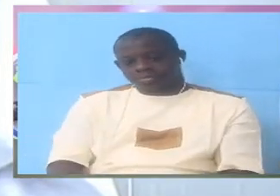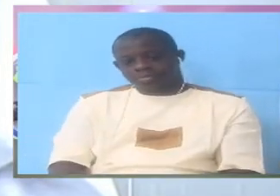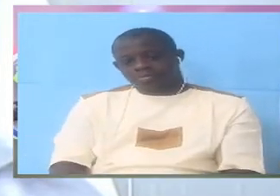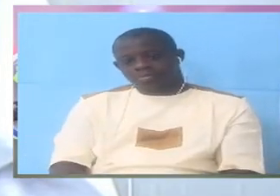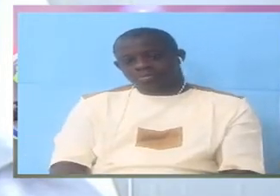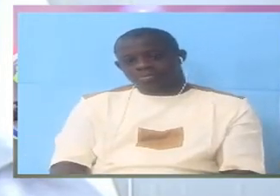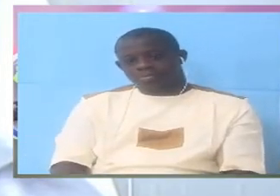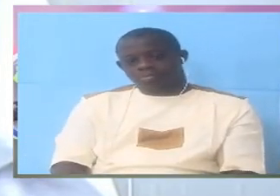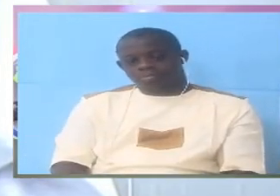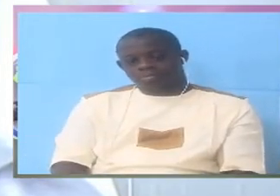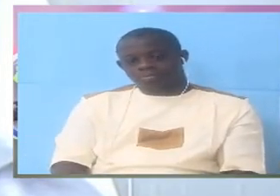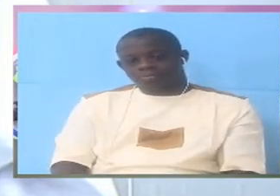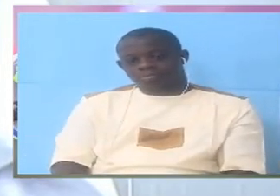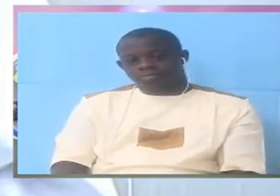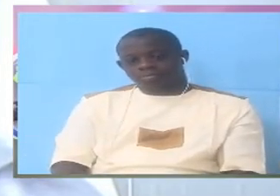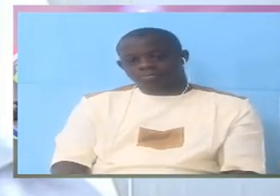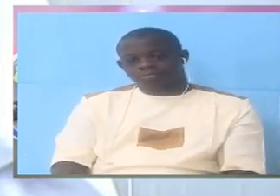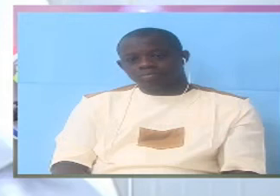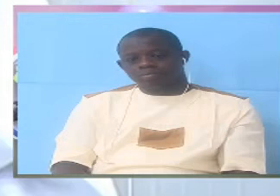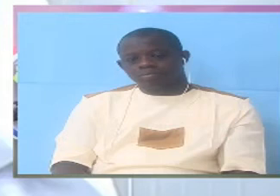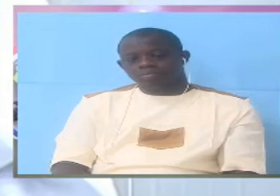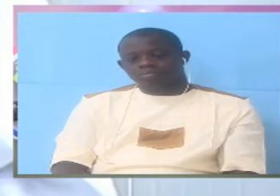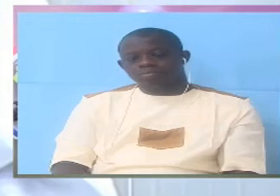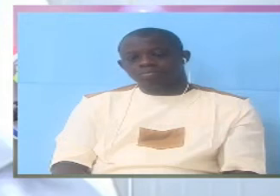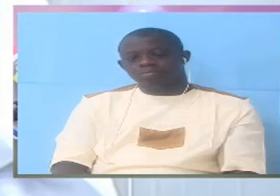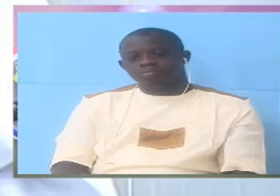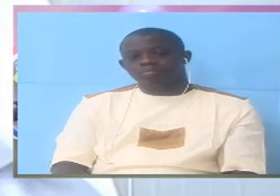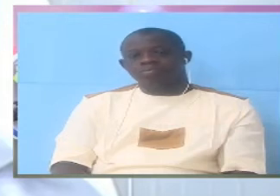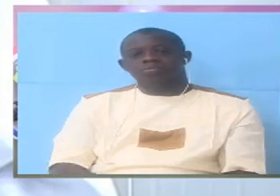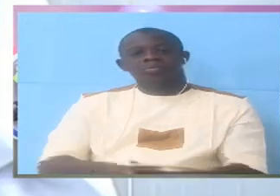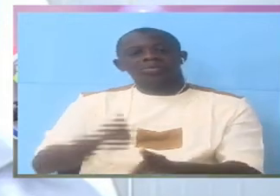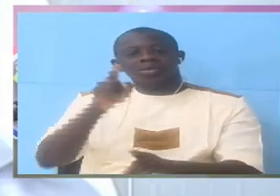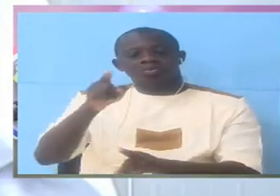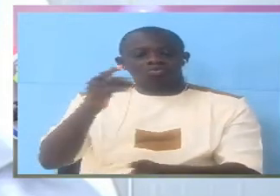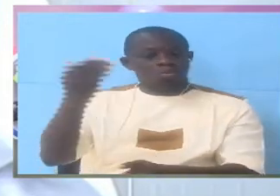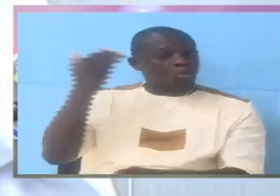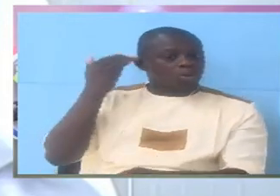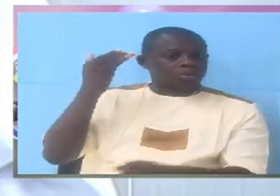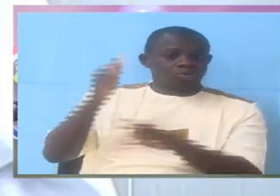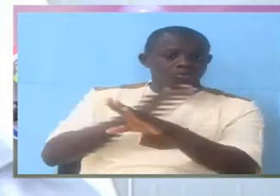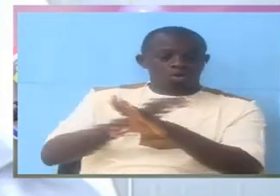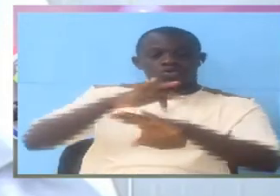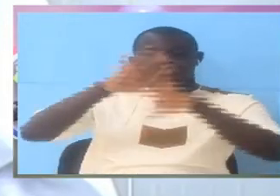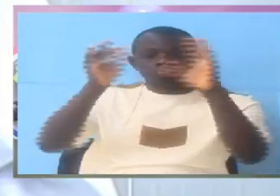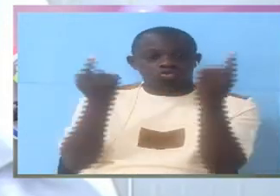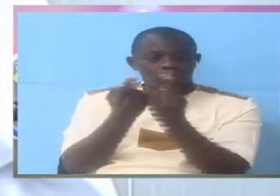It was something that one dare not even say,